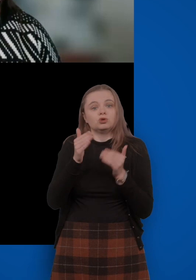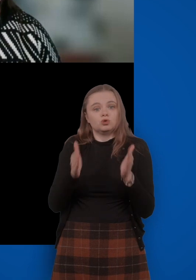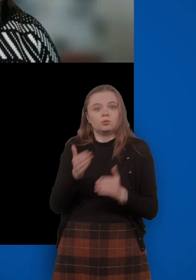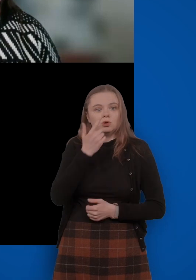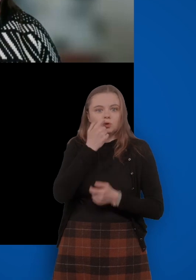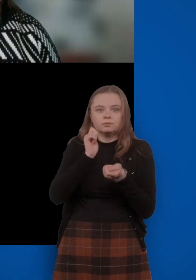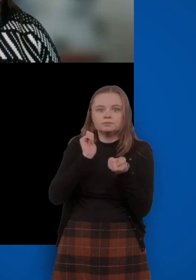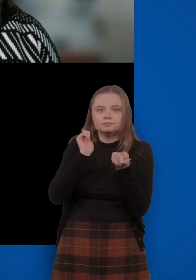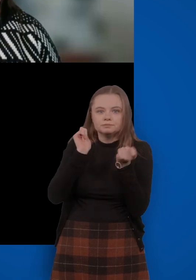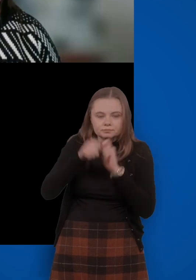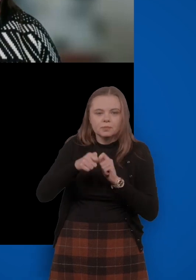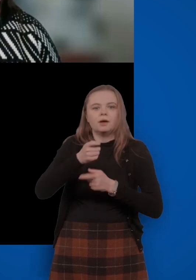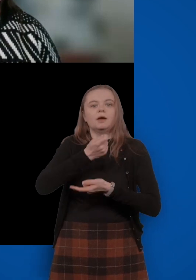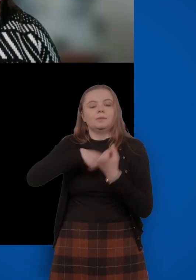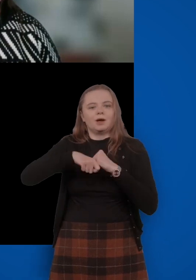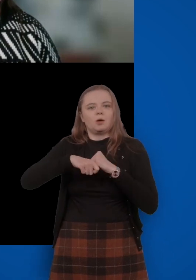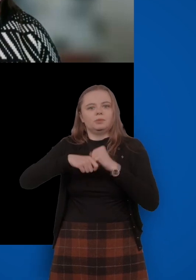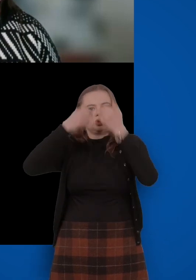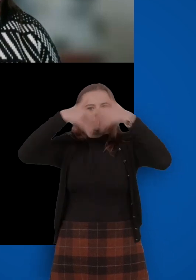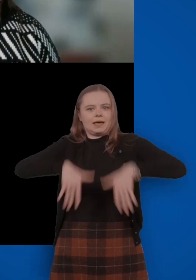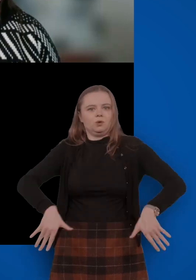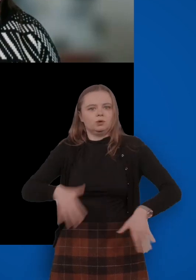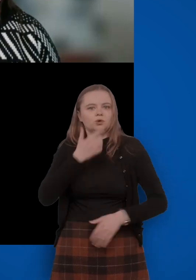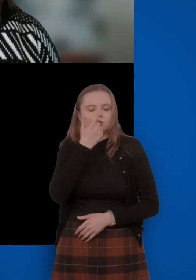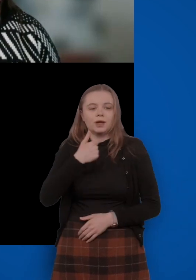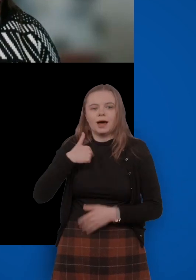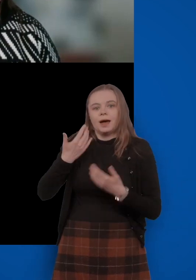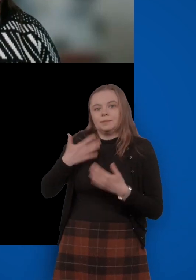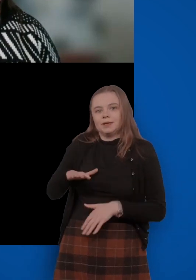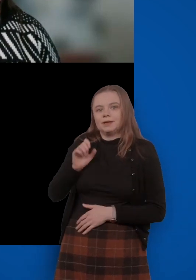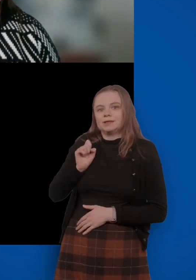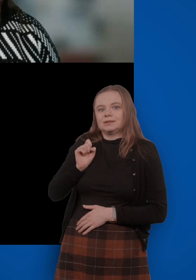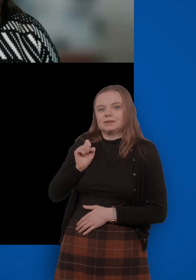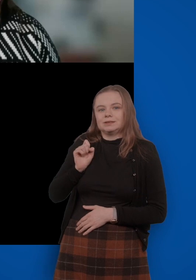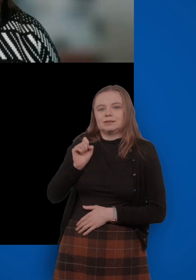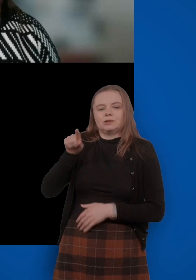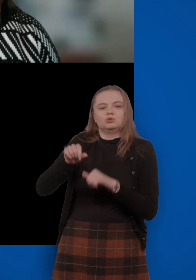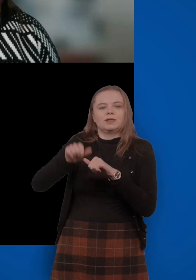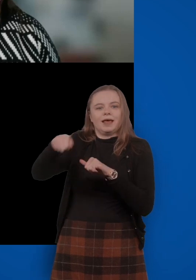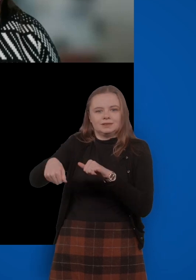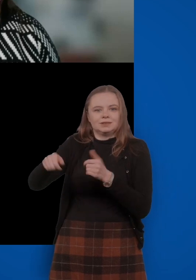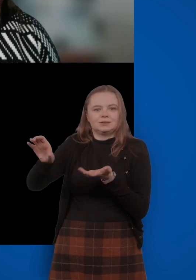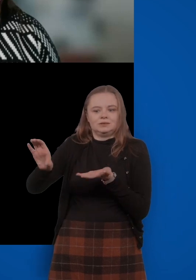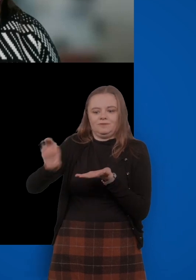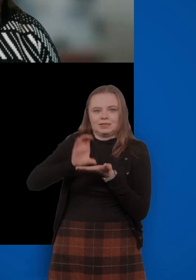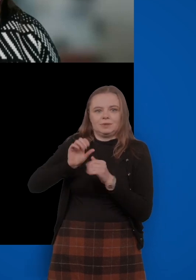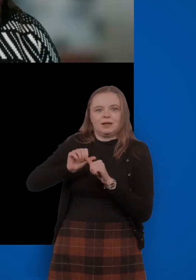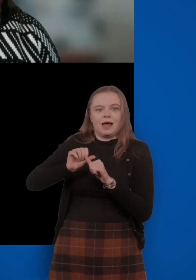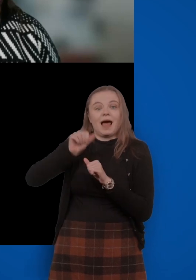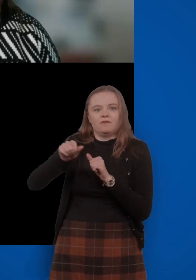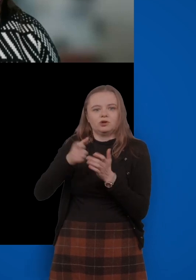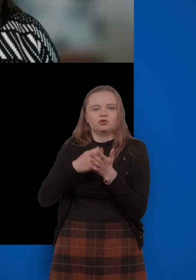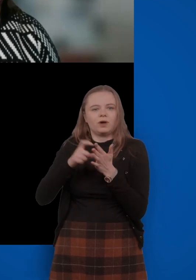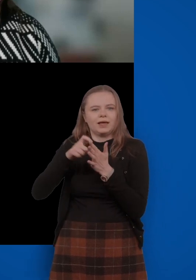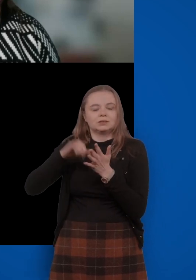to be top-down. I mean, I've just sent it to the next investment that comes after Creds, and I believe that they're using